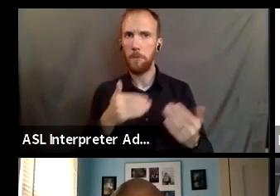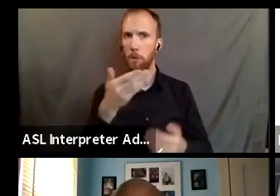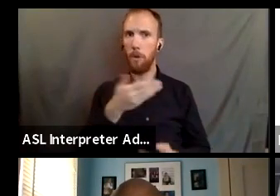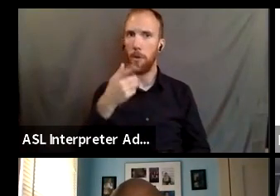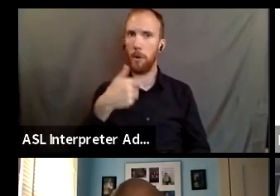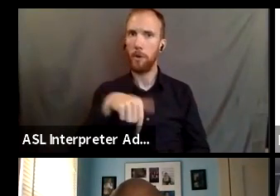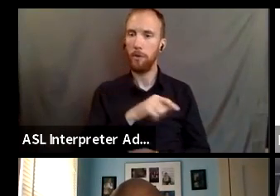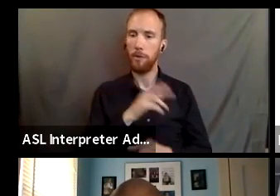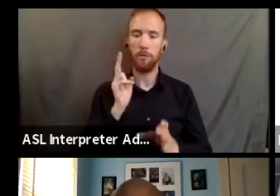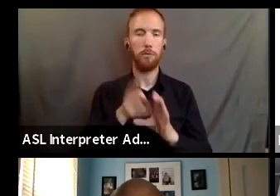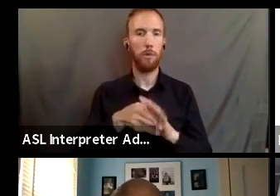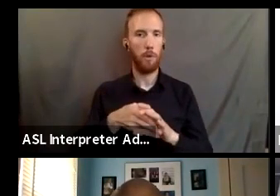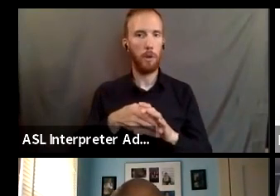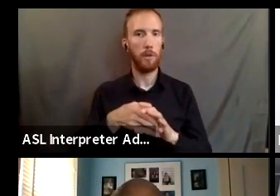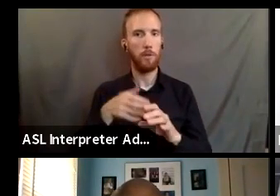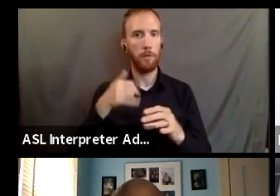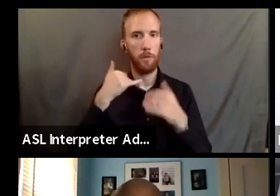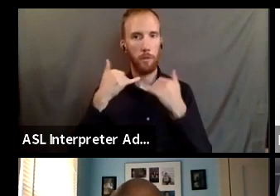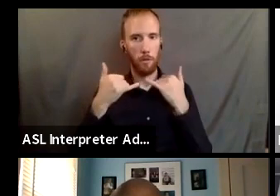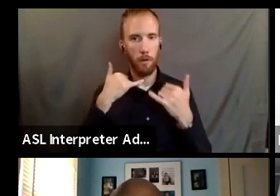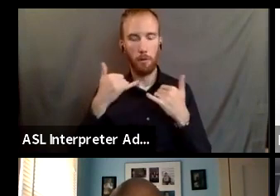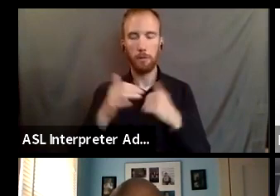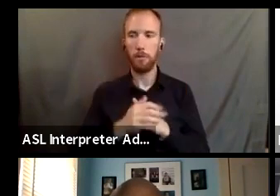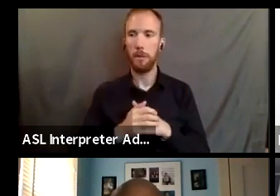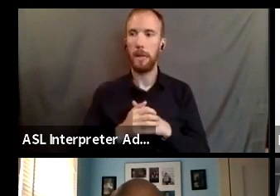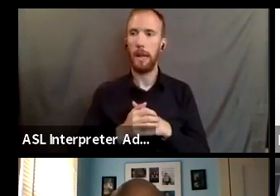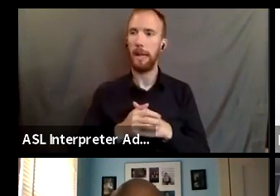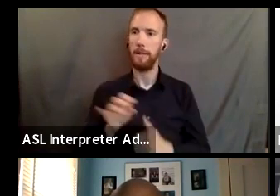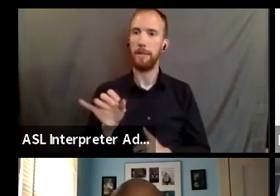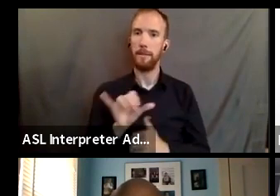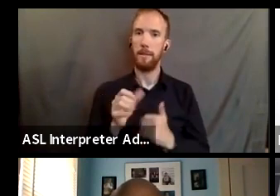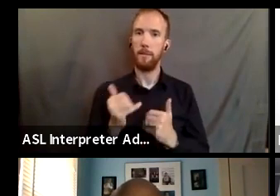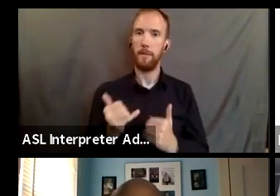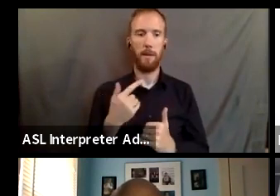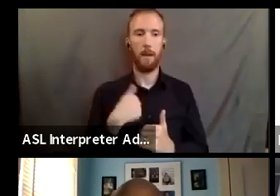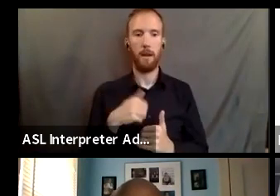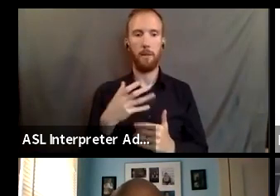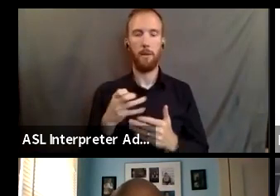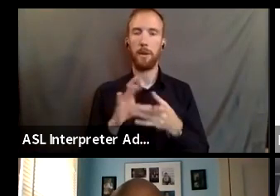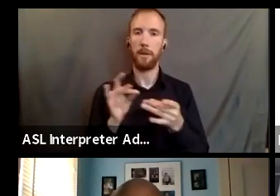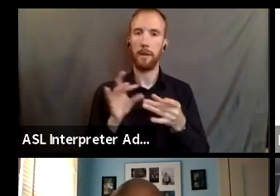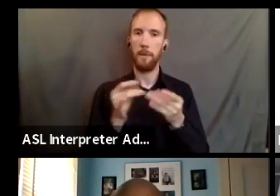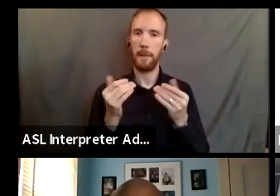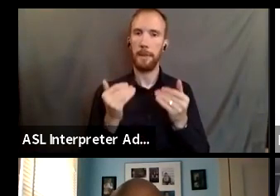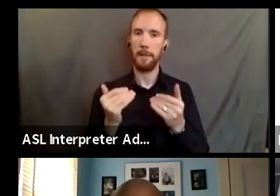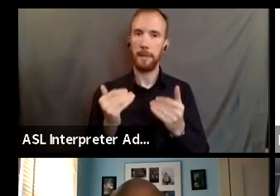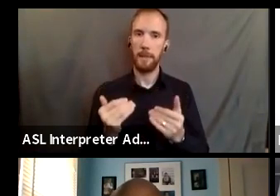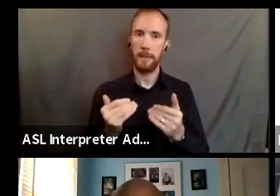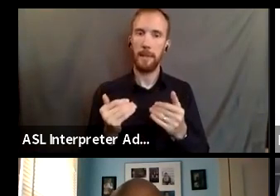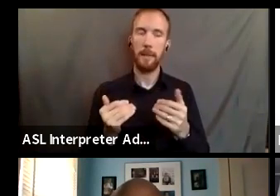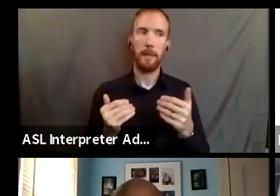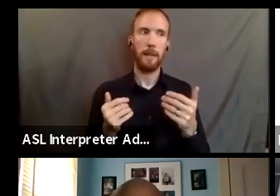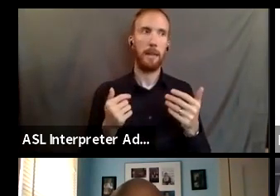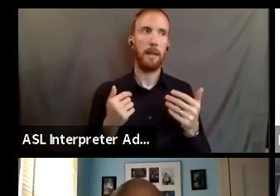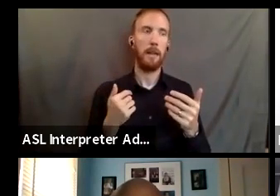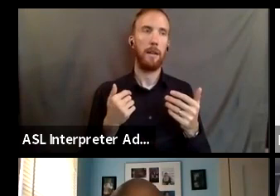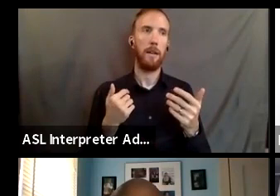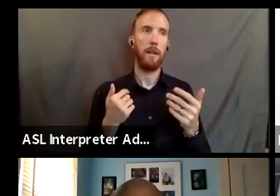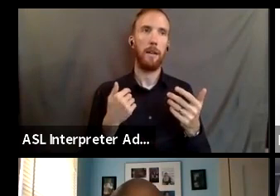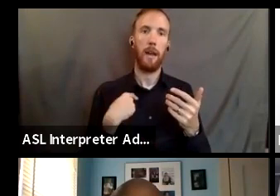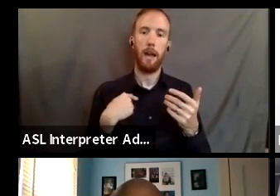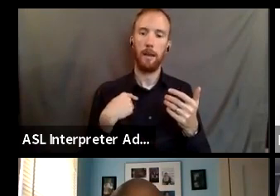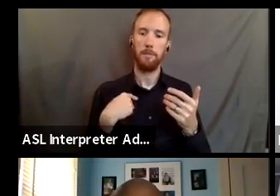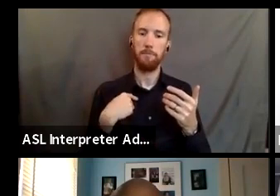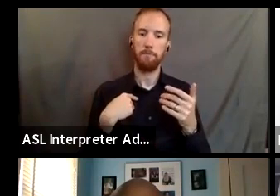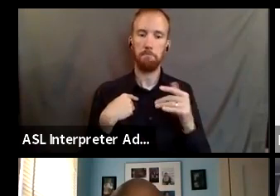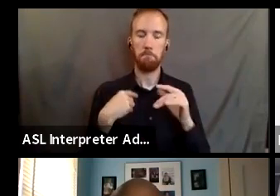calls and it is in that spirit that i make the comments today informed and having attended